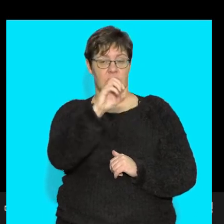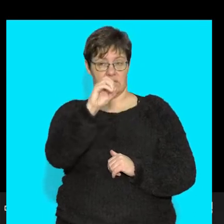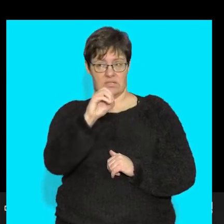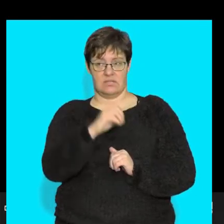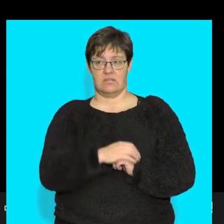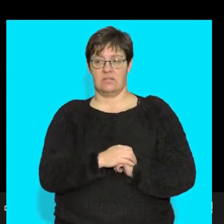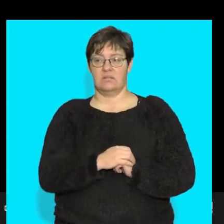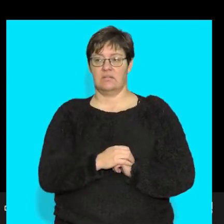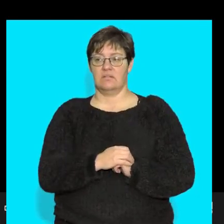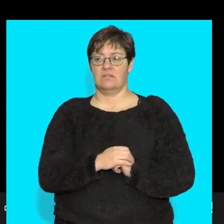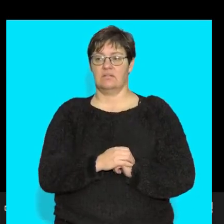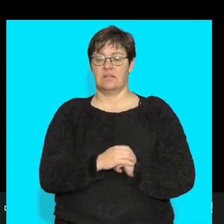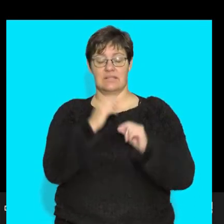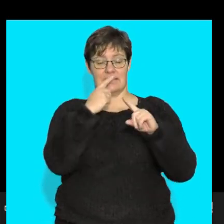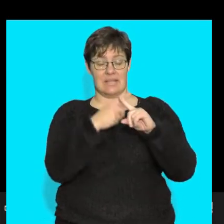750,000